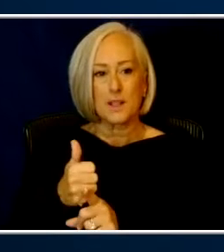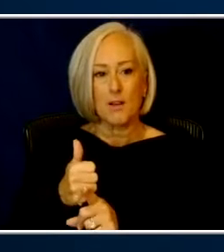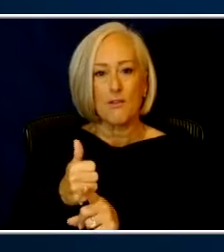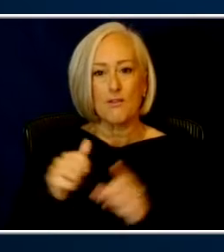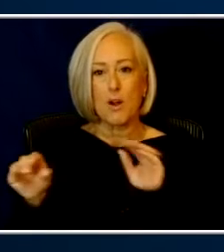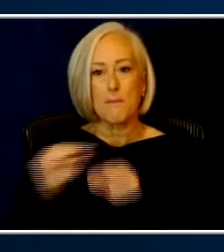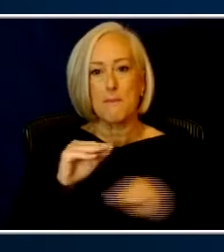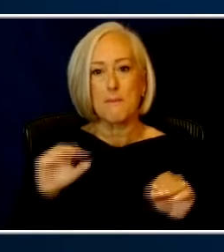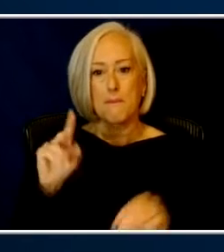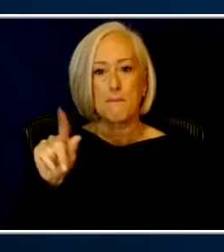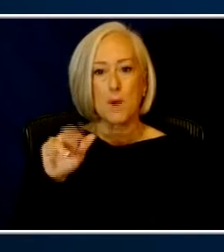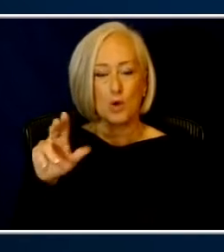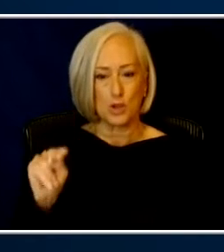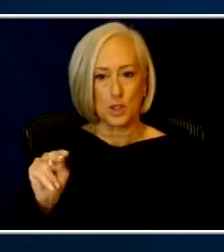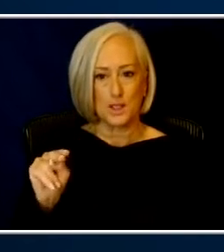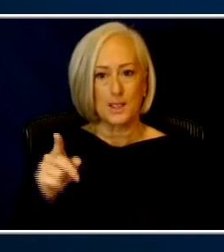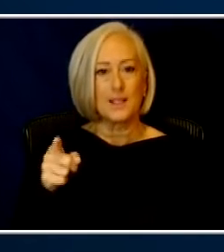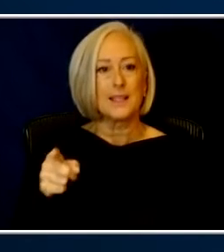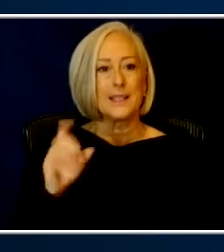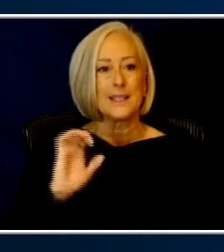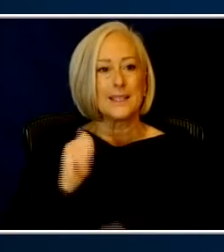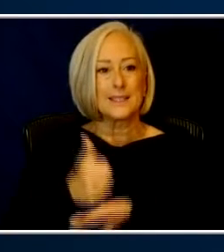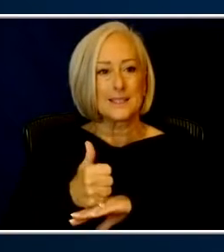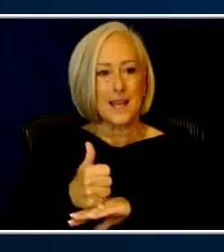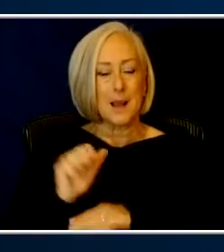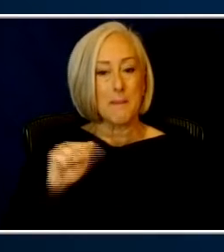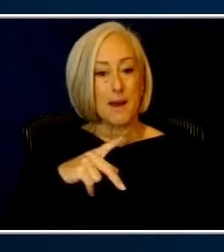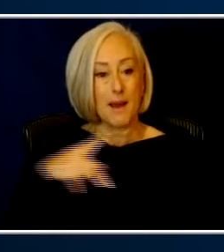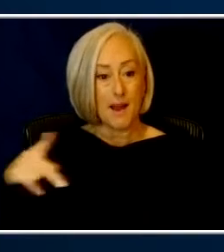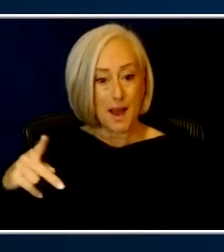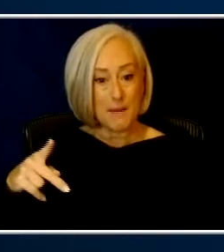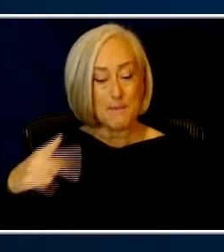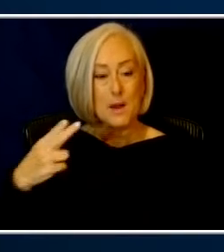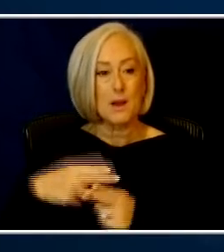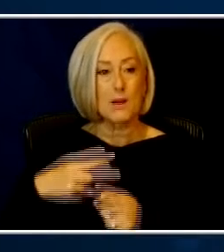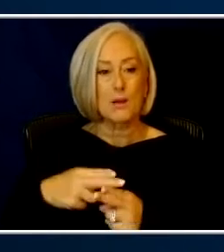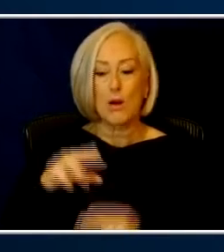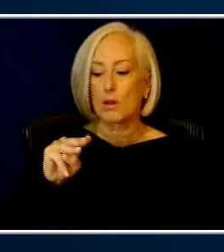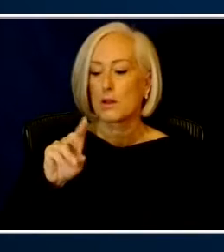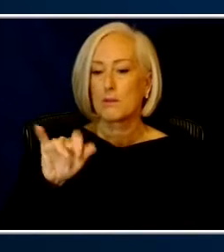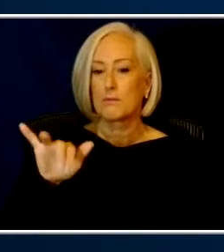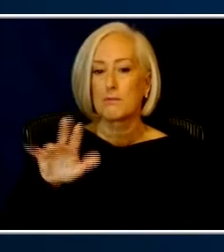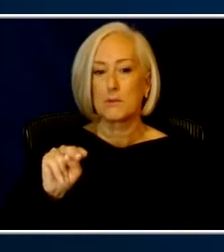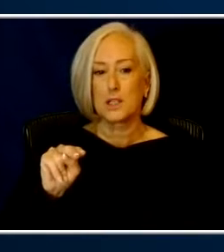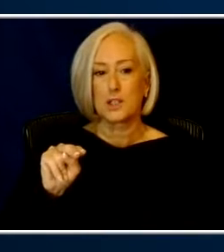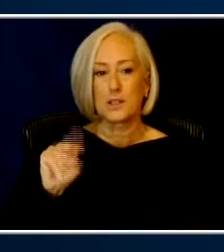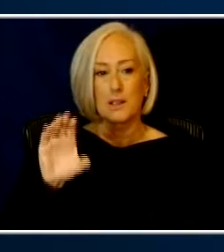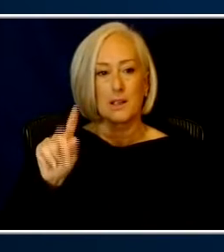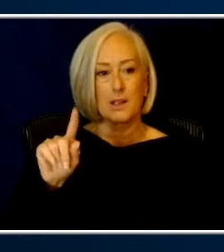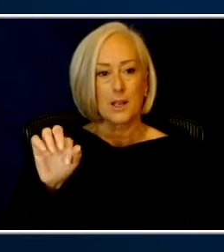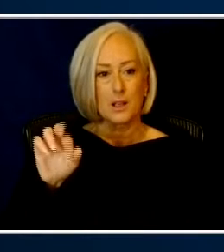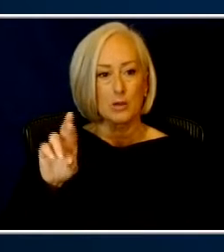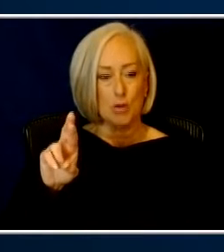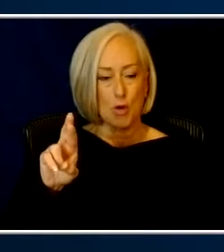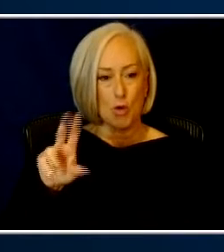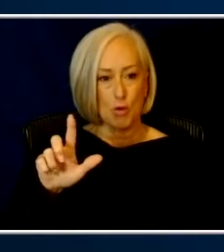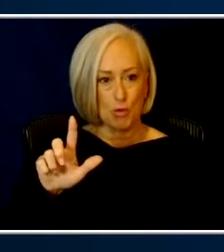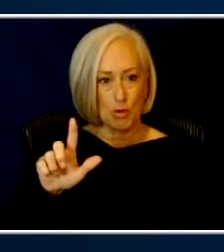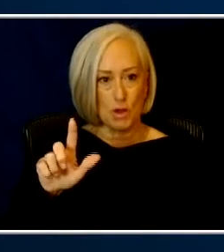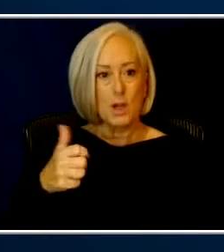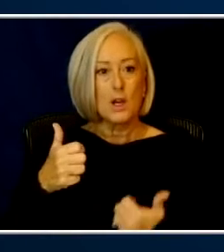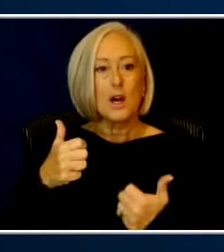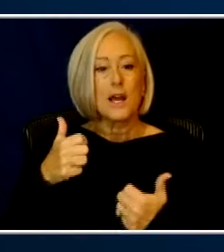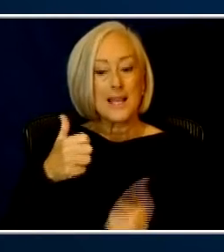create Mission Control. It's the app that the Kansas Department of Health and Environment uses to connect rural hospitals and trying to transfer patients. It allows